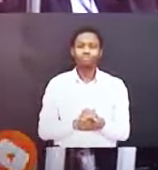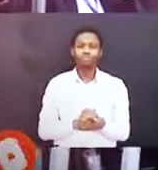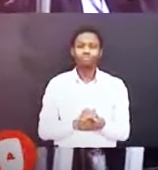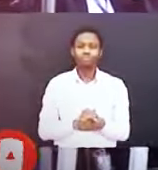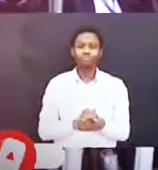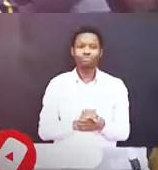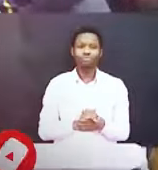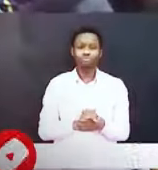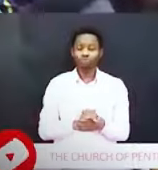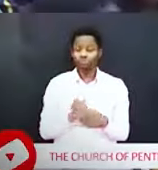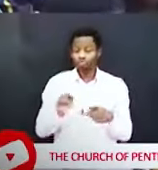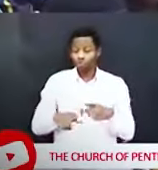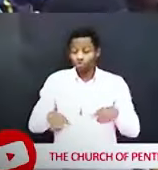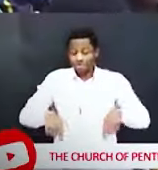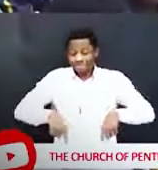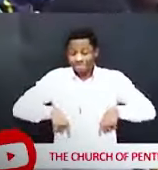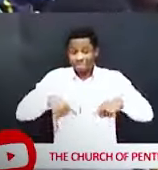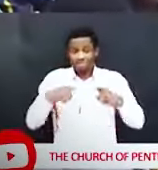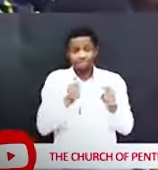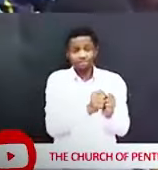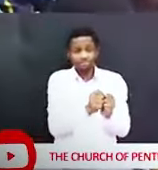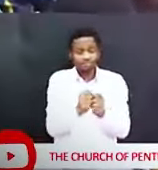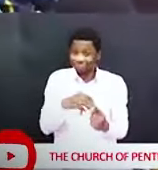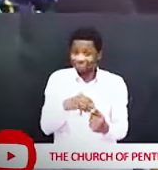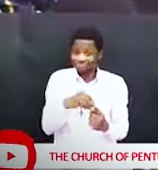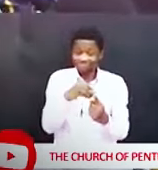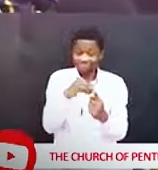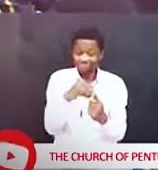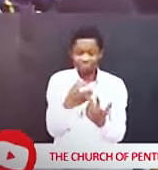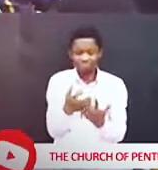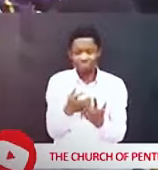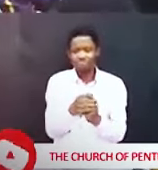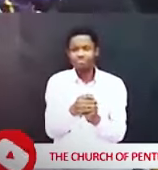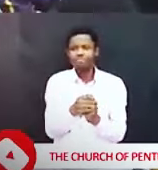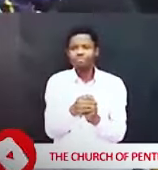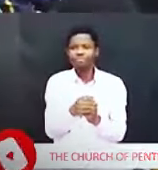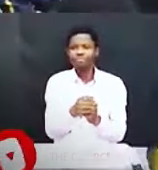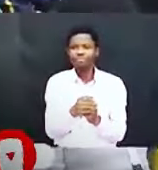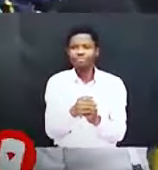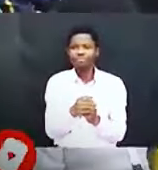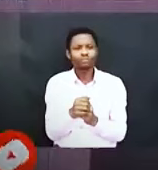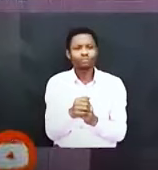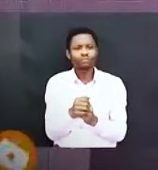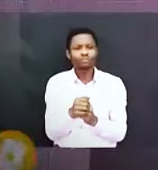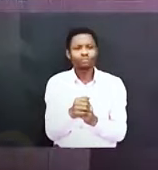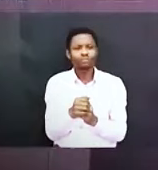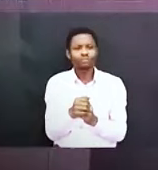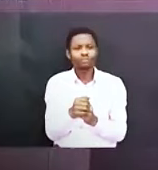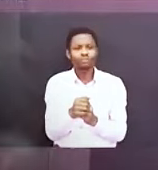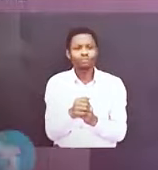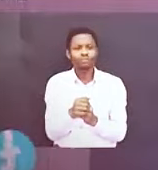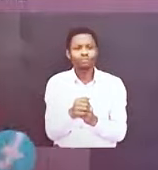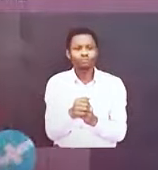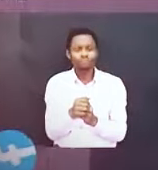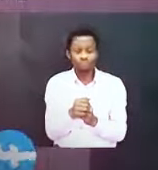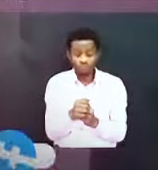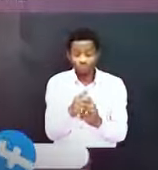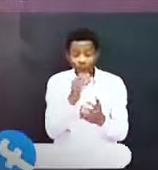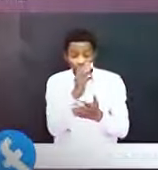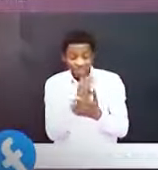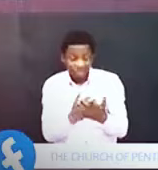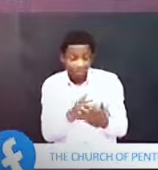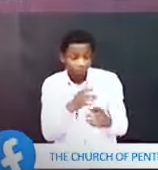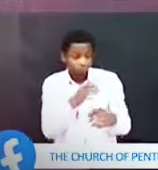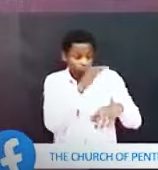To dwell together, especially those of us who are called to attend to ministry.